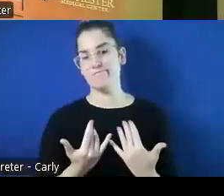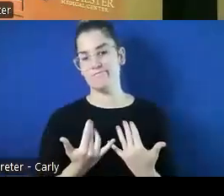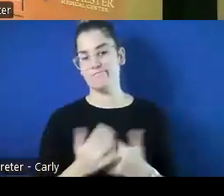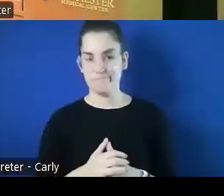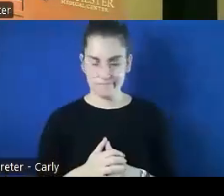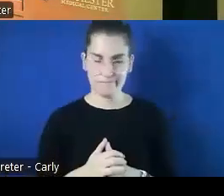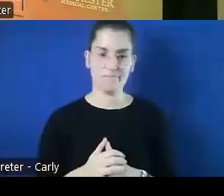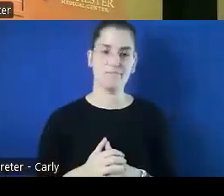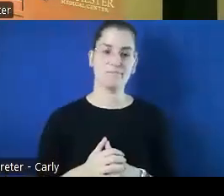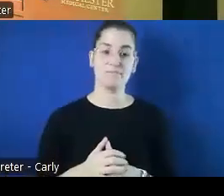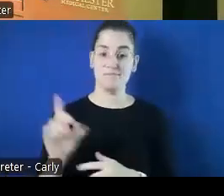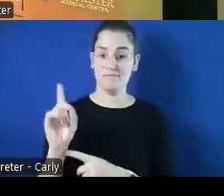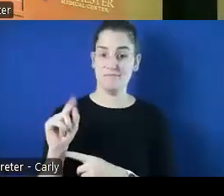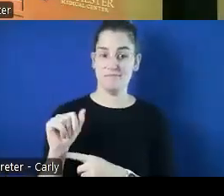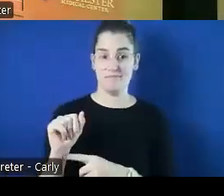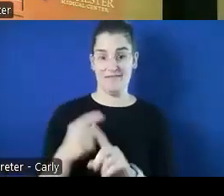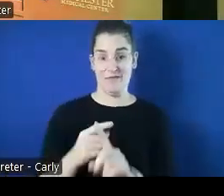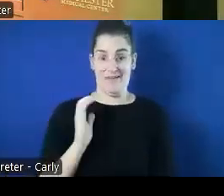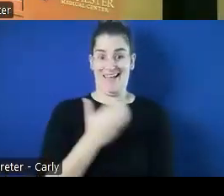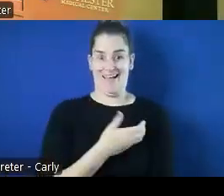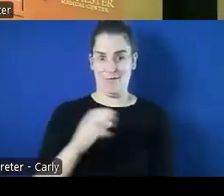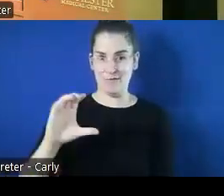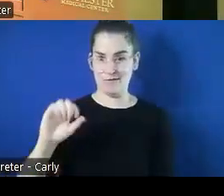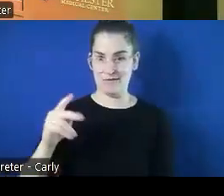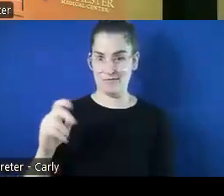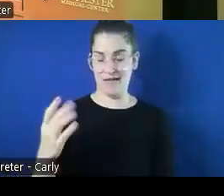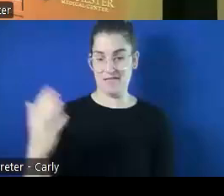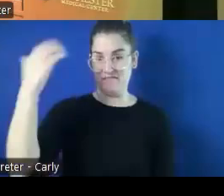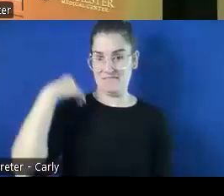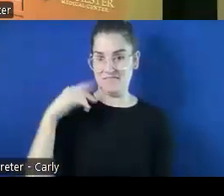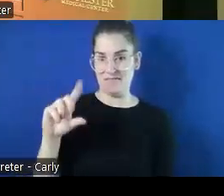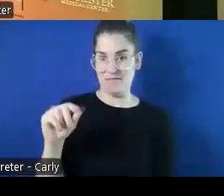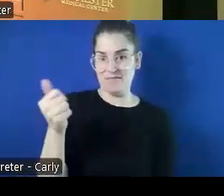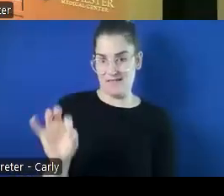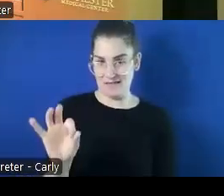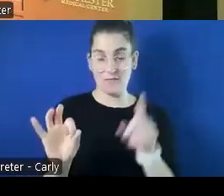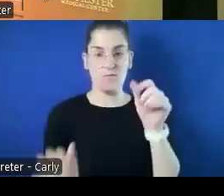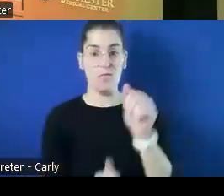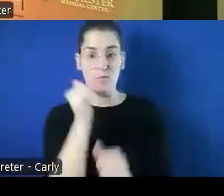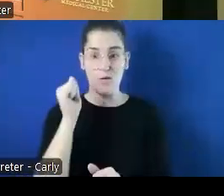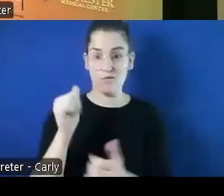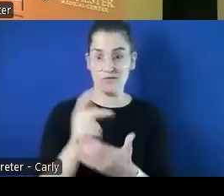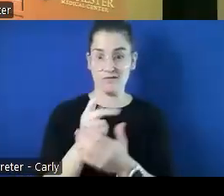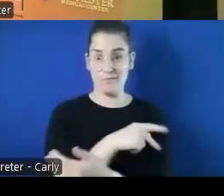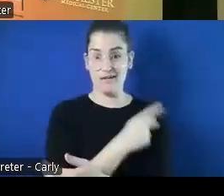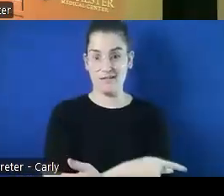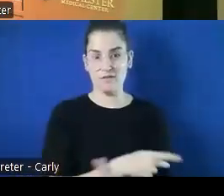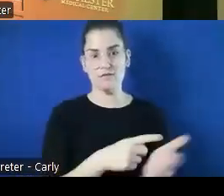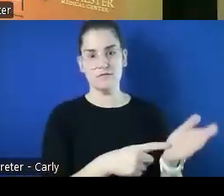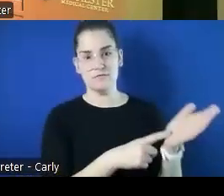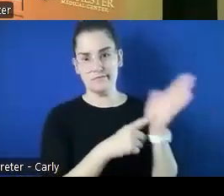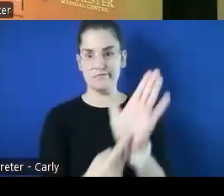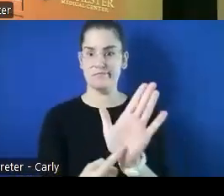data from our own CPEP going back to 2019, the majority of our patients consistently present to the